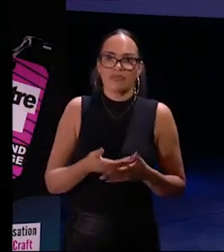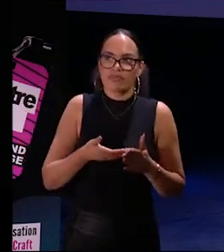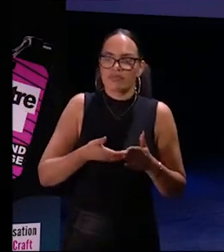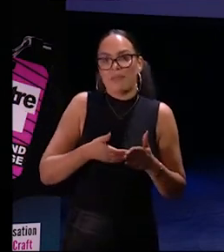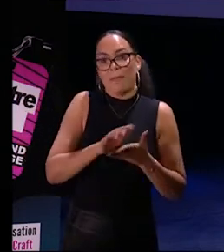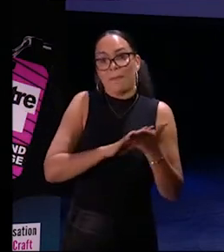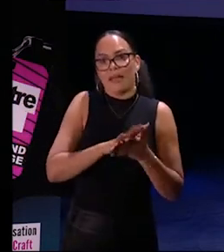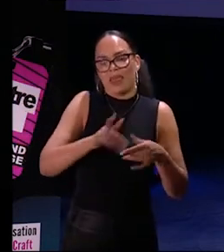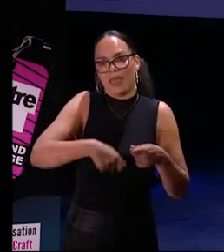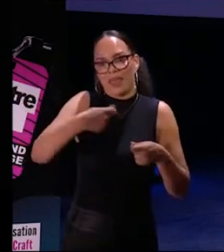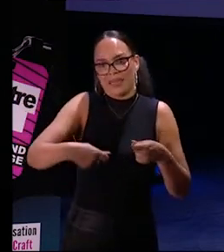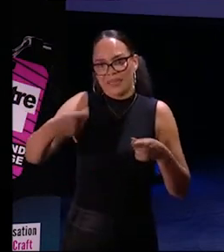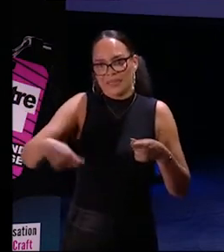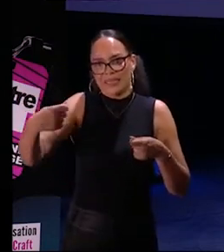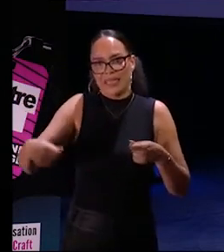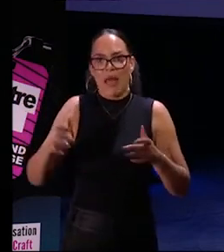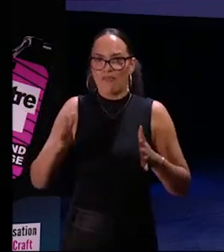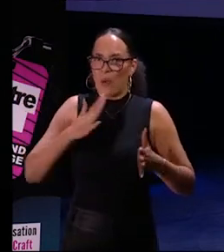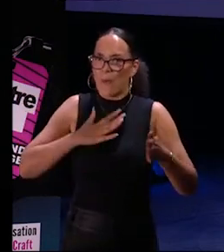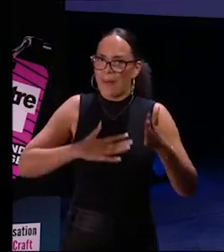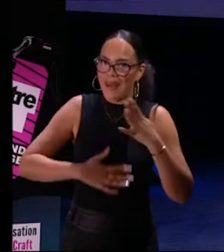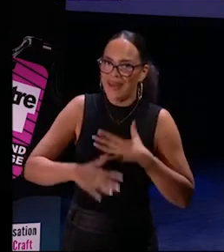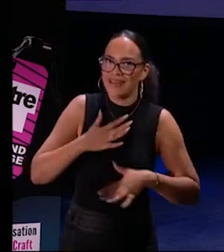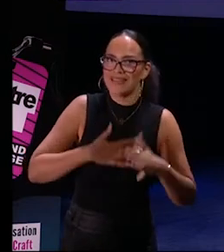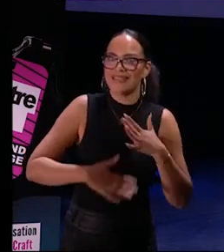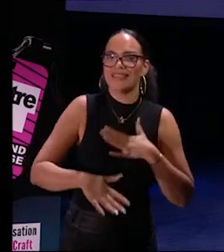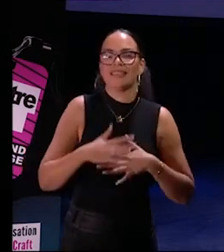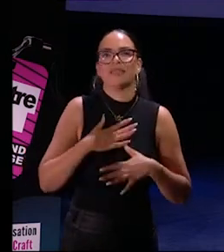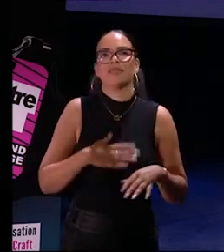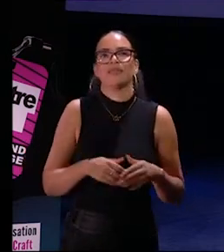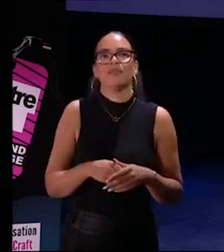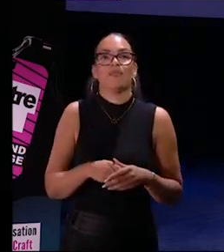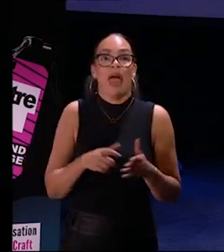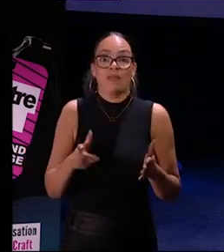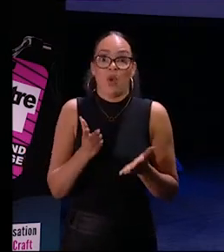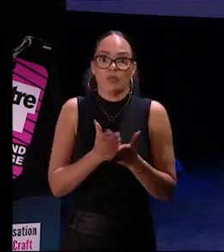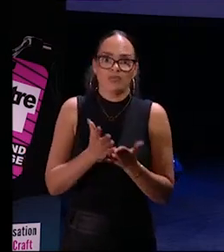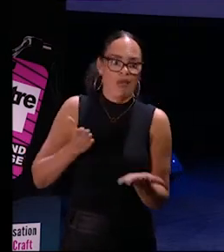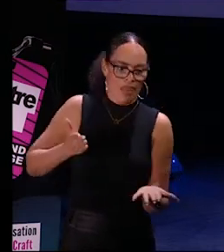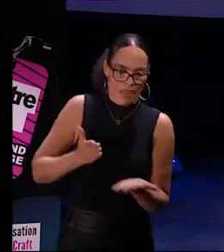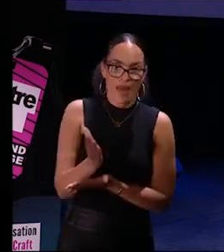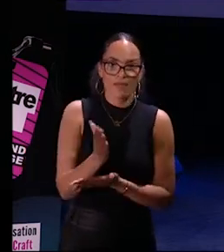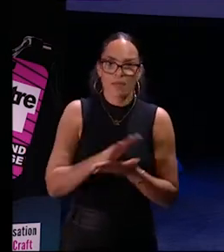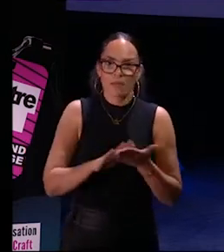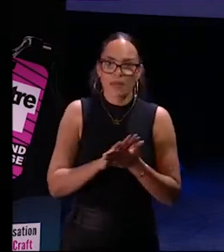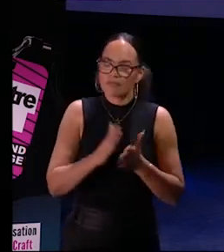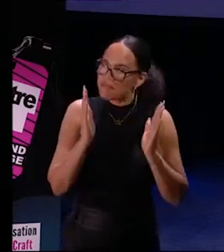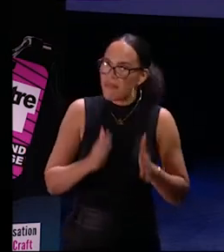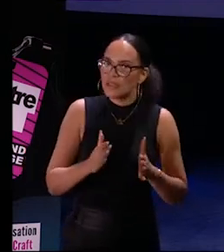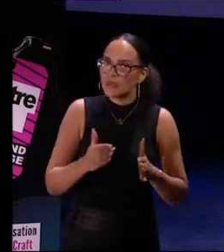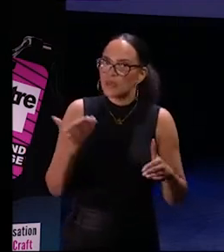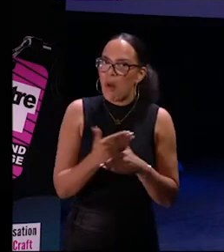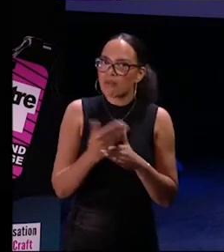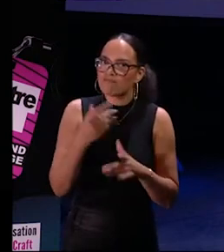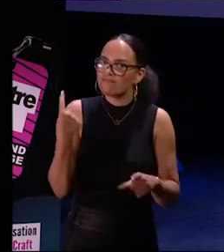longer, and you have to have the patience for that. And it's not, it's because it's live, it has to work straight away. It doesn't always go right,